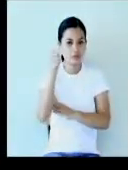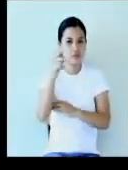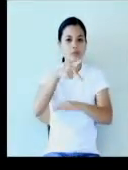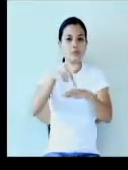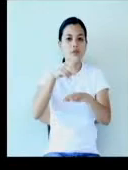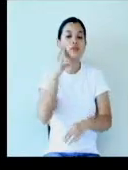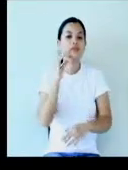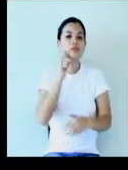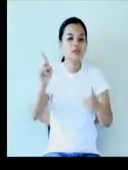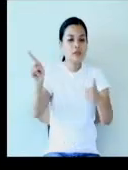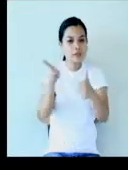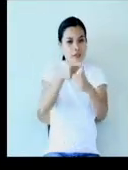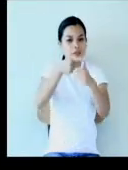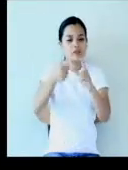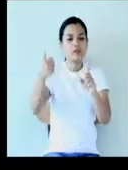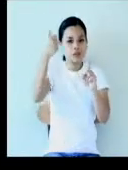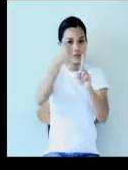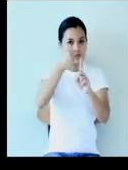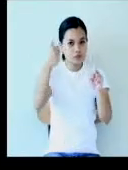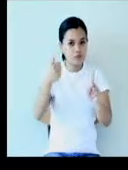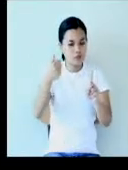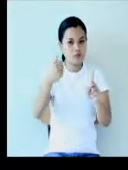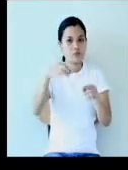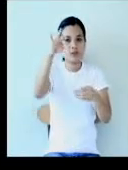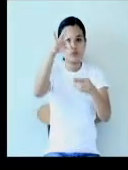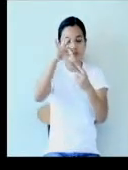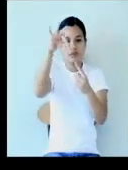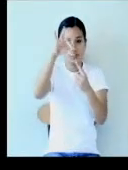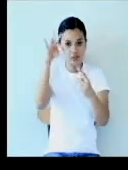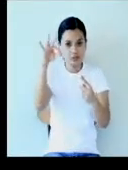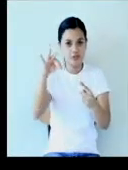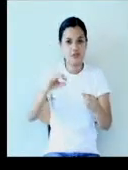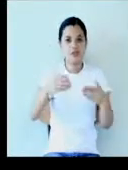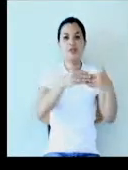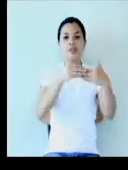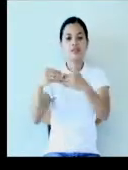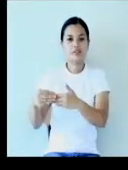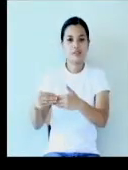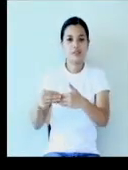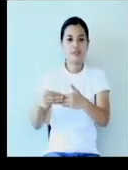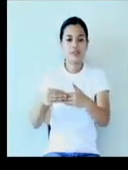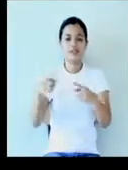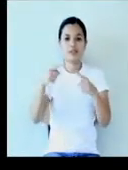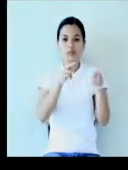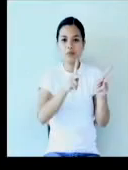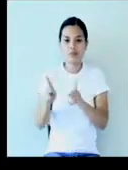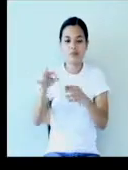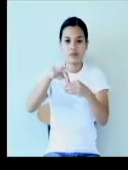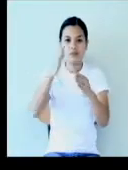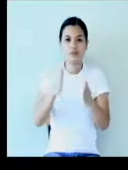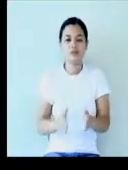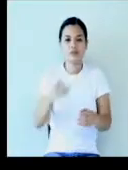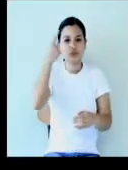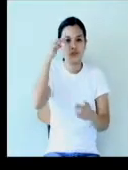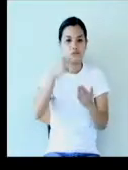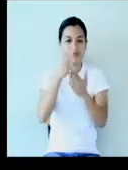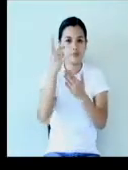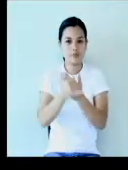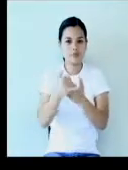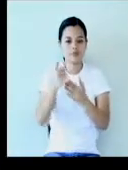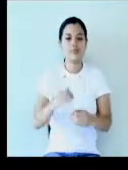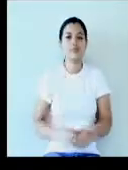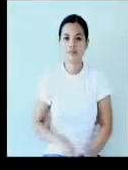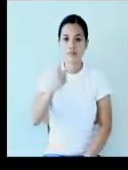the Philippines will experience its first automated elections. Here are detailed directions needed to prepare voters for the May